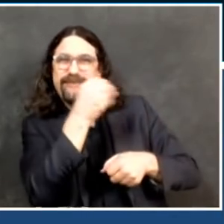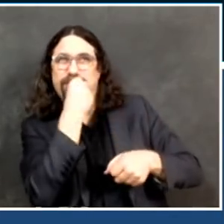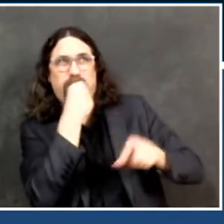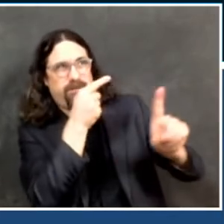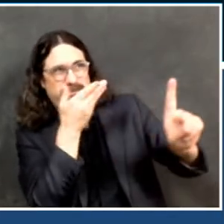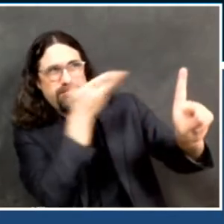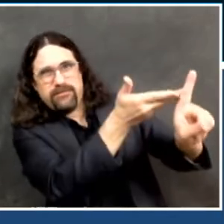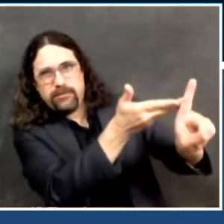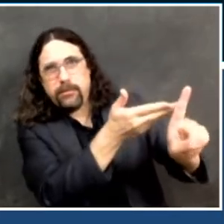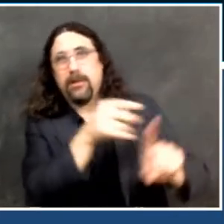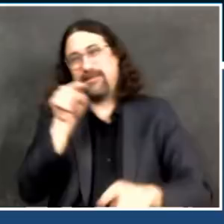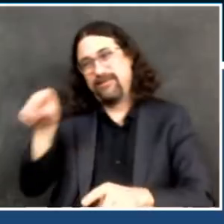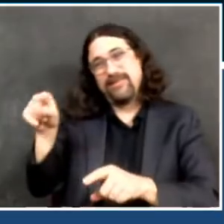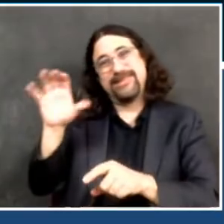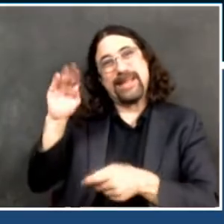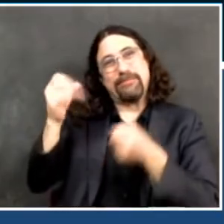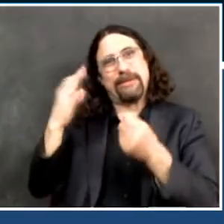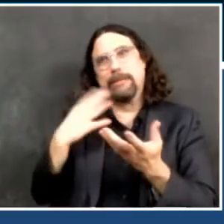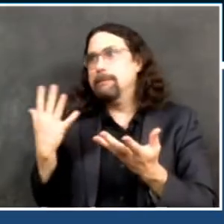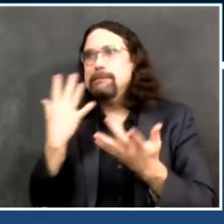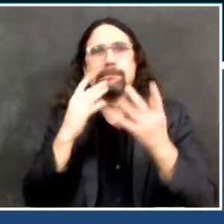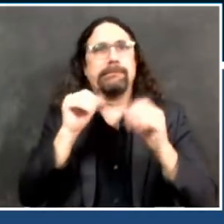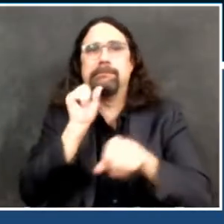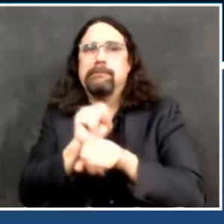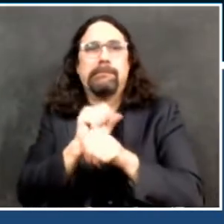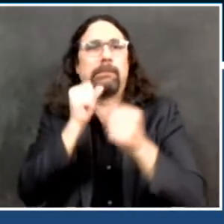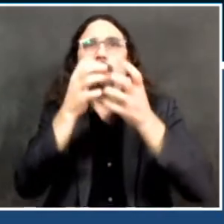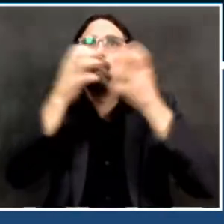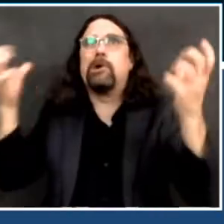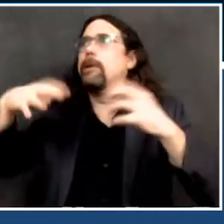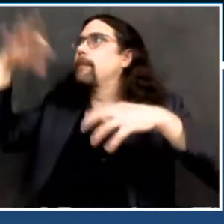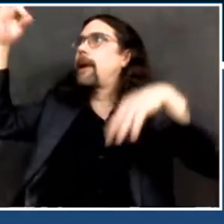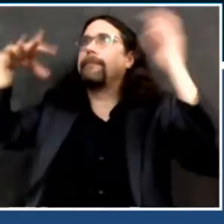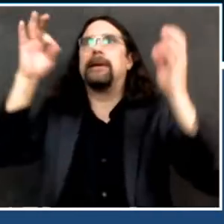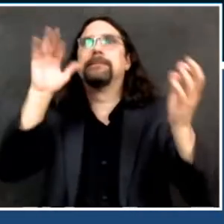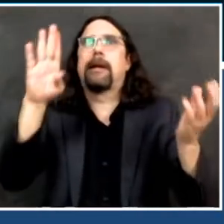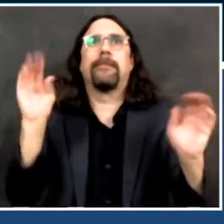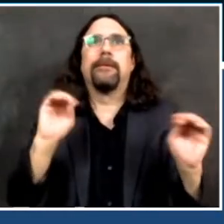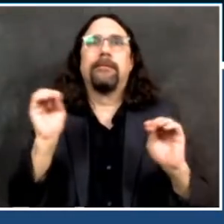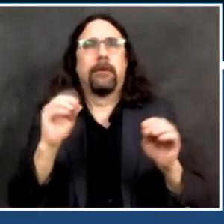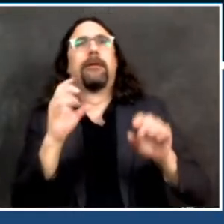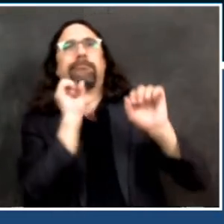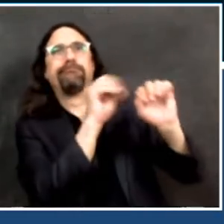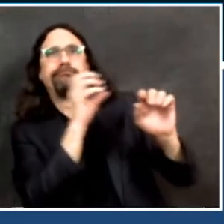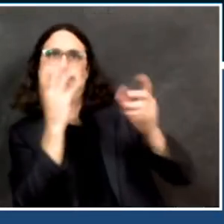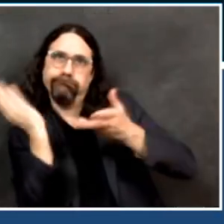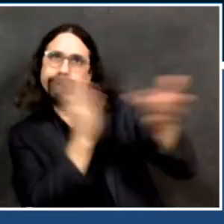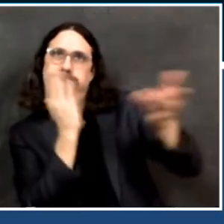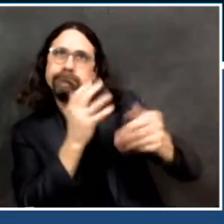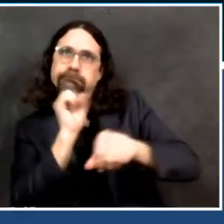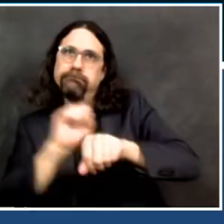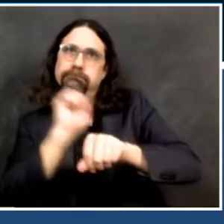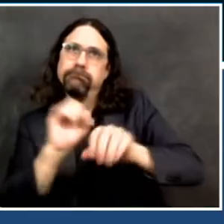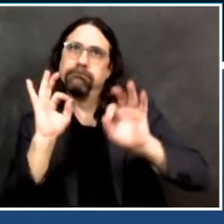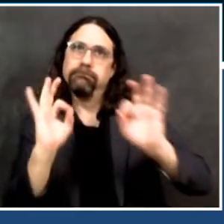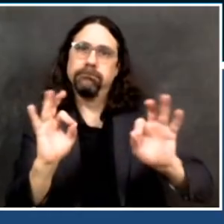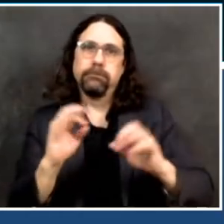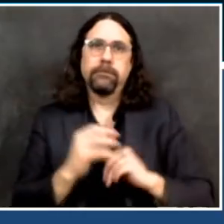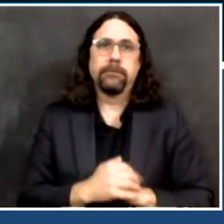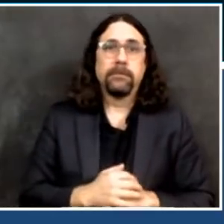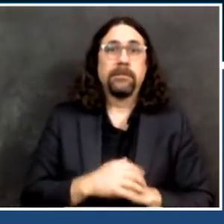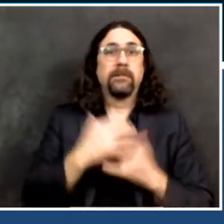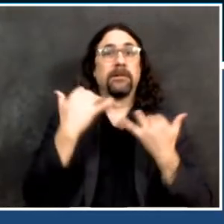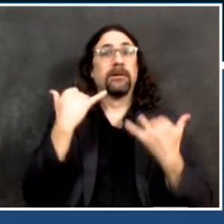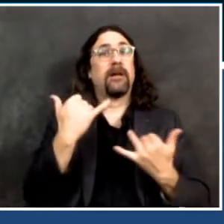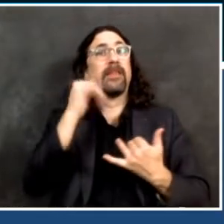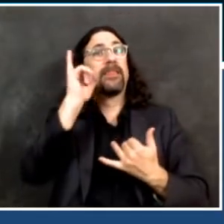weeks over 1 million meals to the most vulnerable, and we will continue serving 100,000 daily and growing. And our